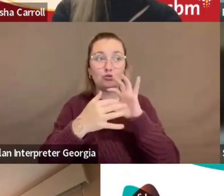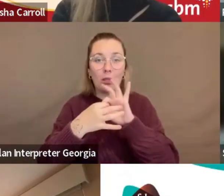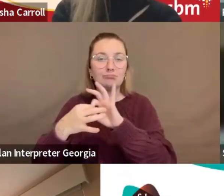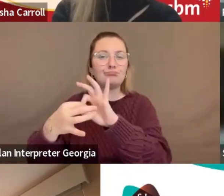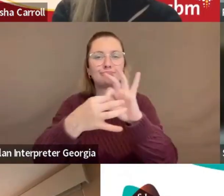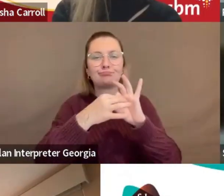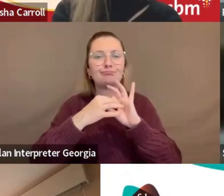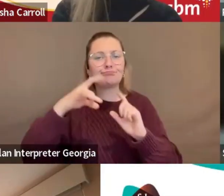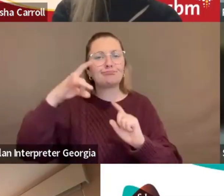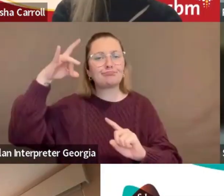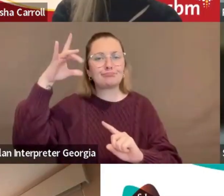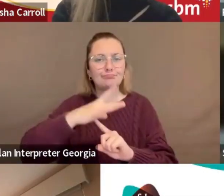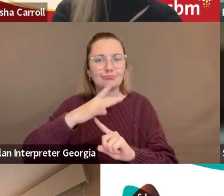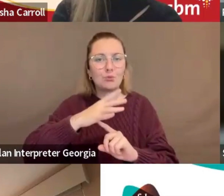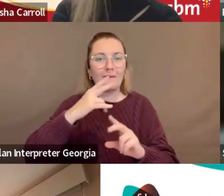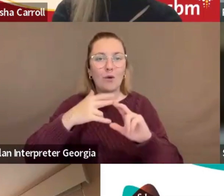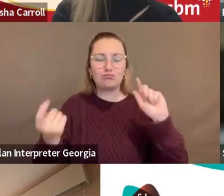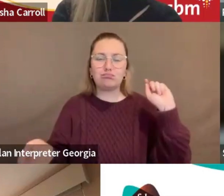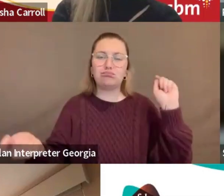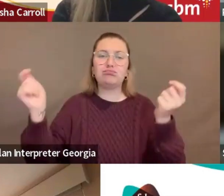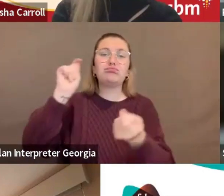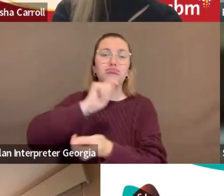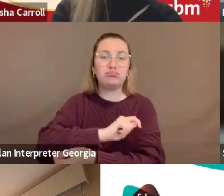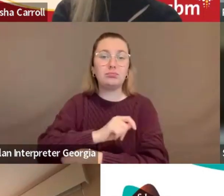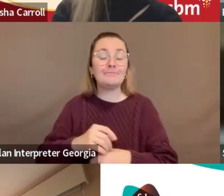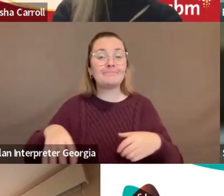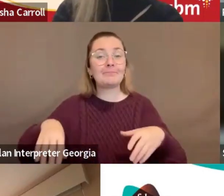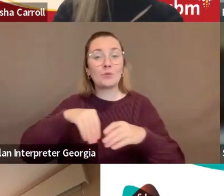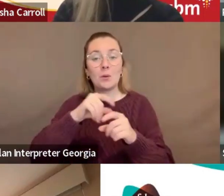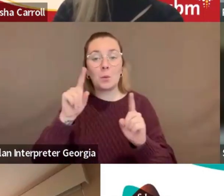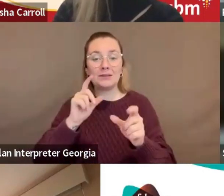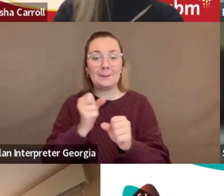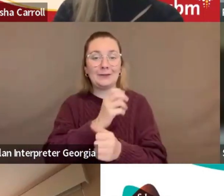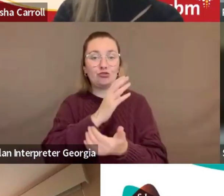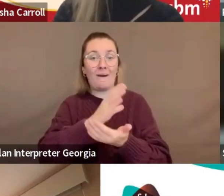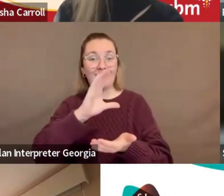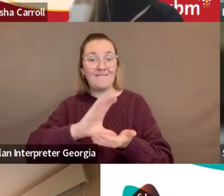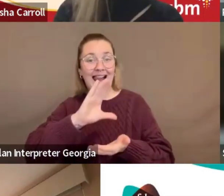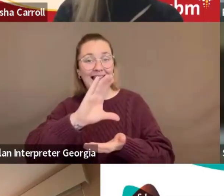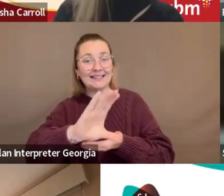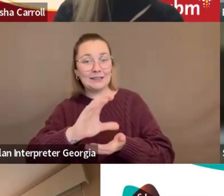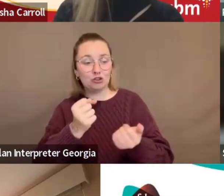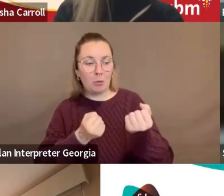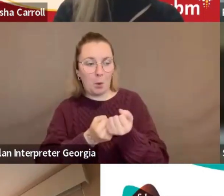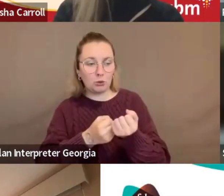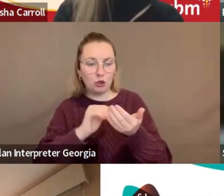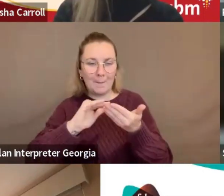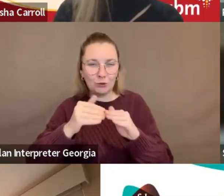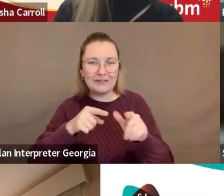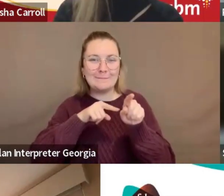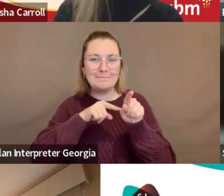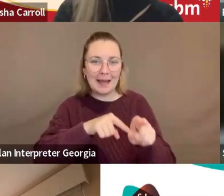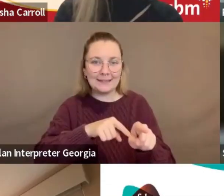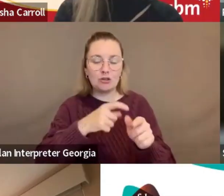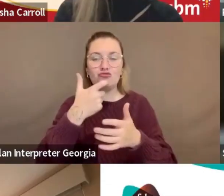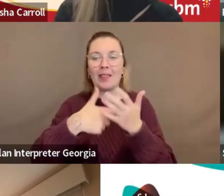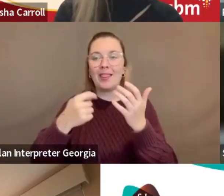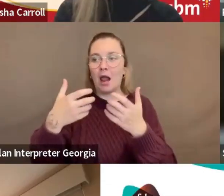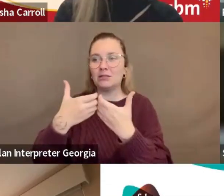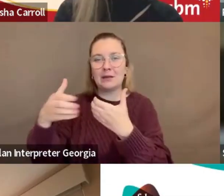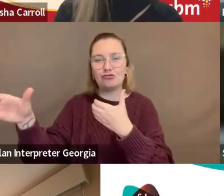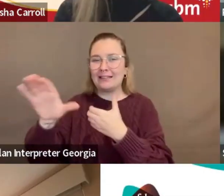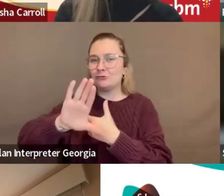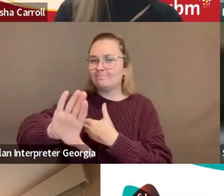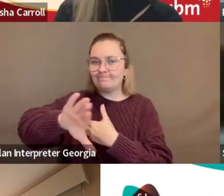have a critical role to play in this transformation. It includes ensuring that financing supports community-based systems rather than segregation, and